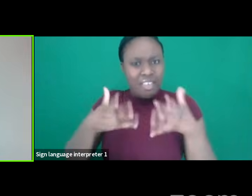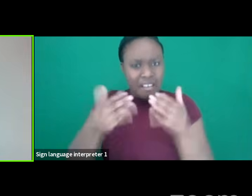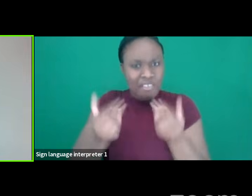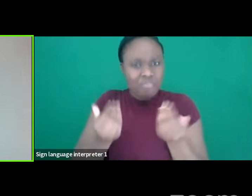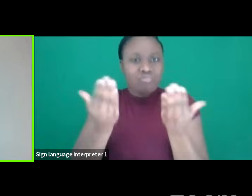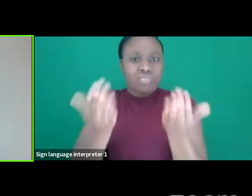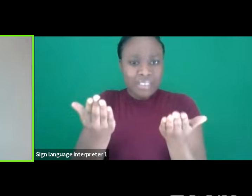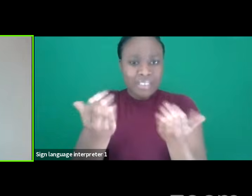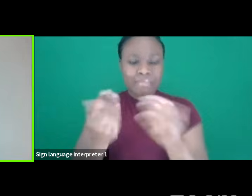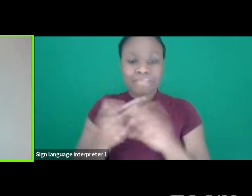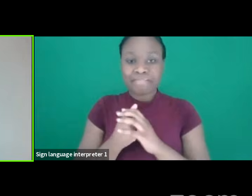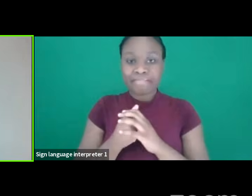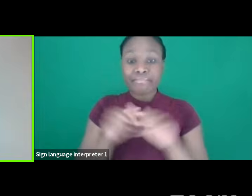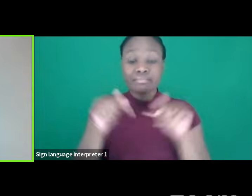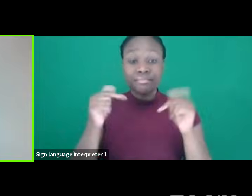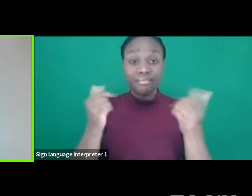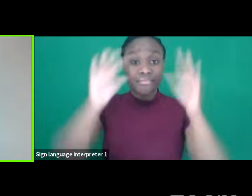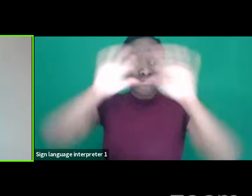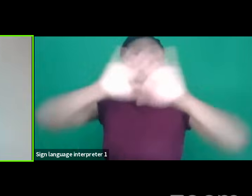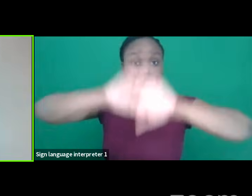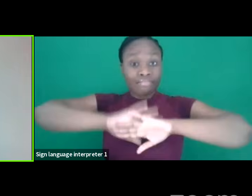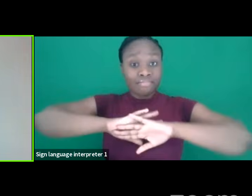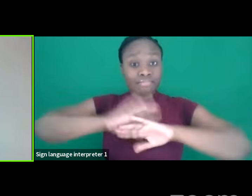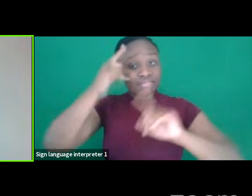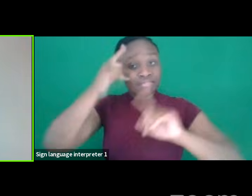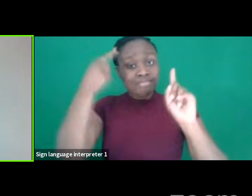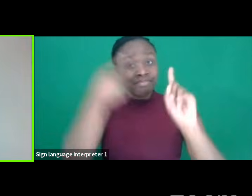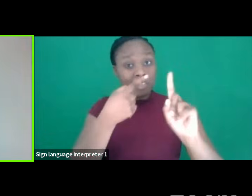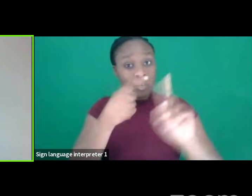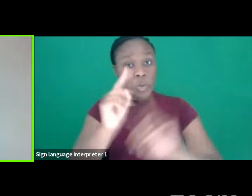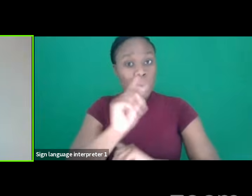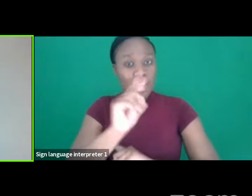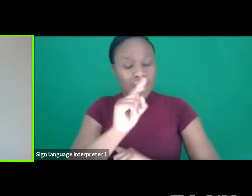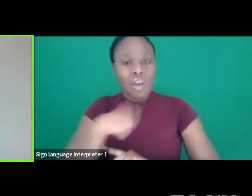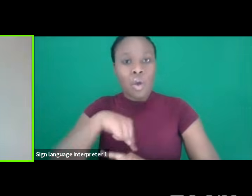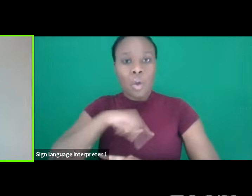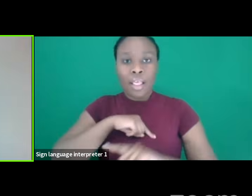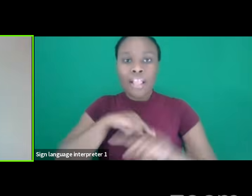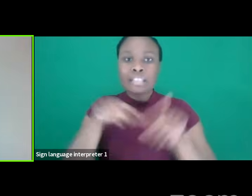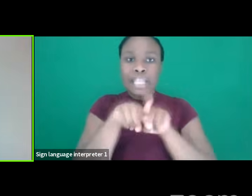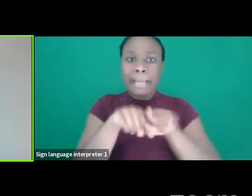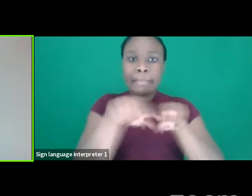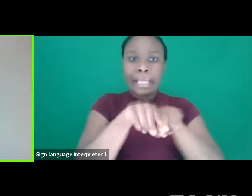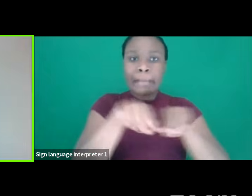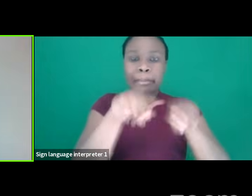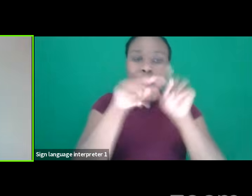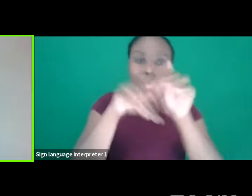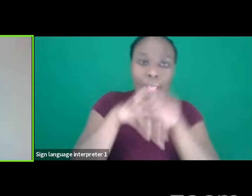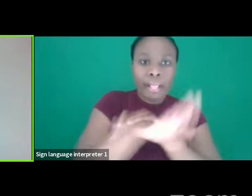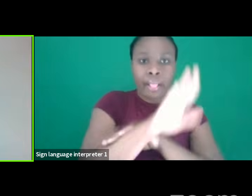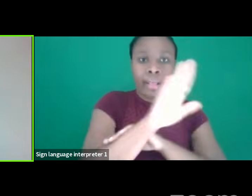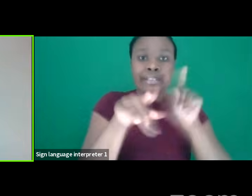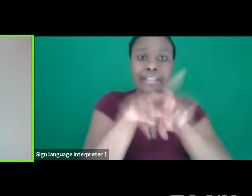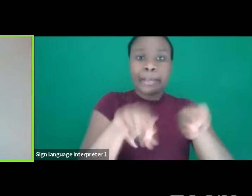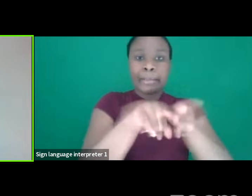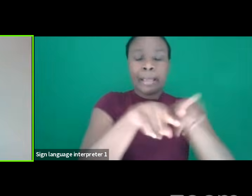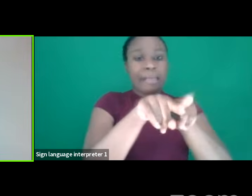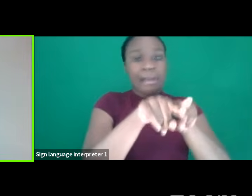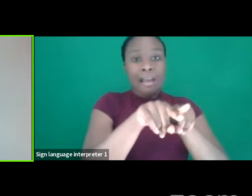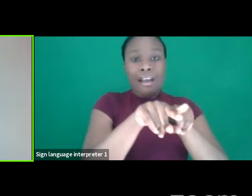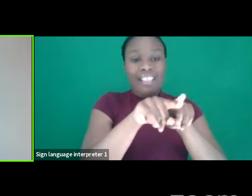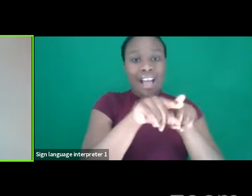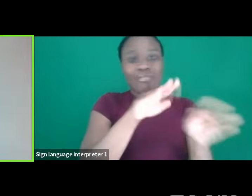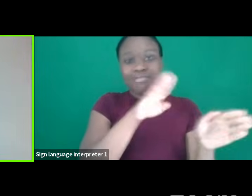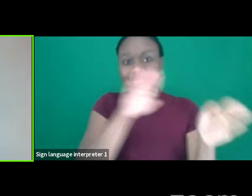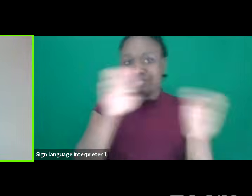your attention and let you know of the digital and enhanced platforms that SARS has put together for you. And